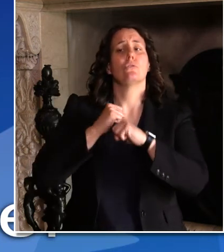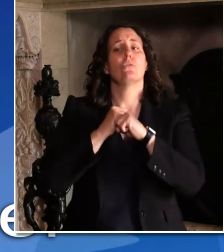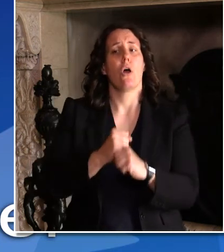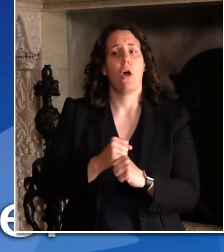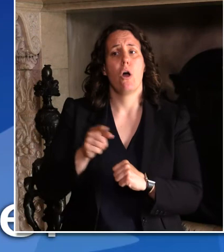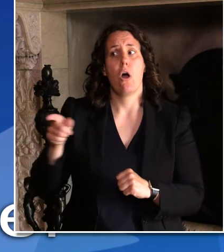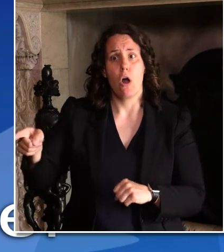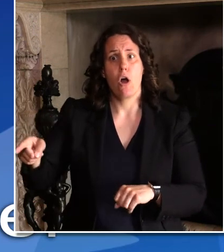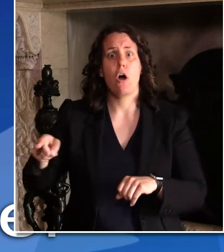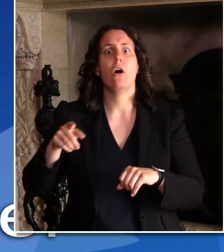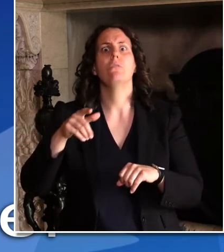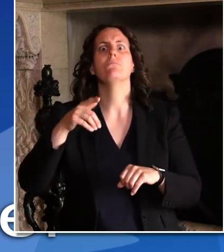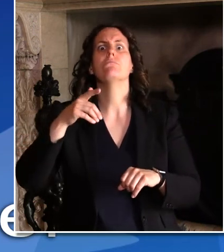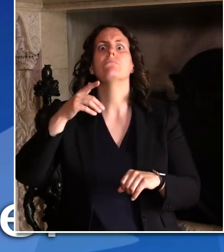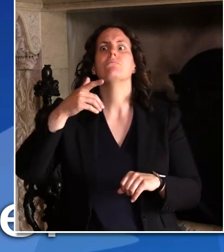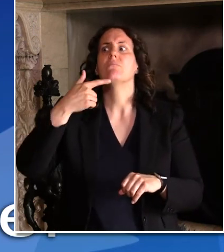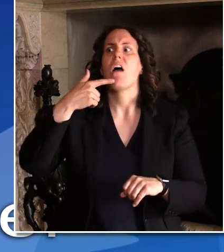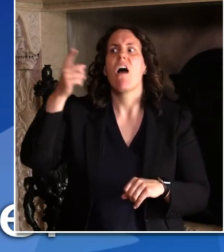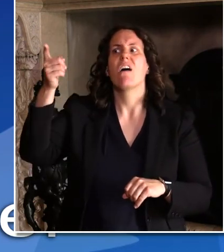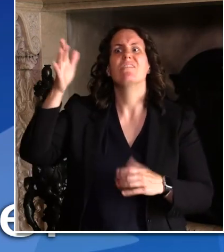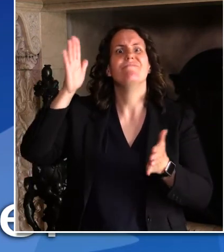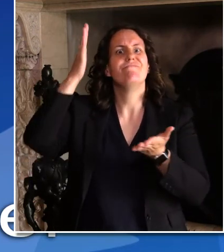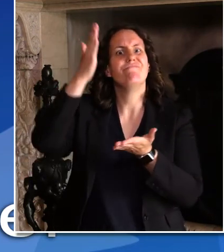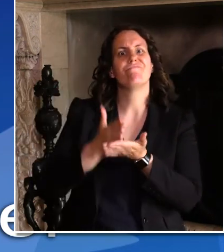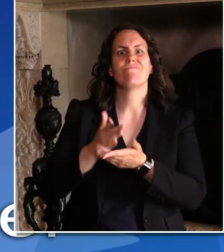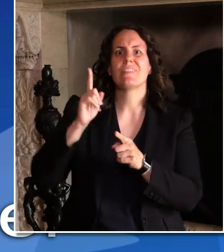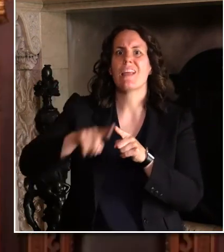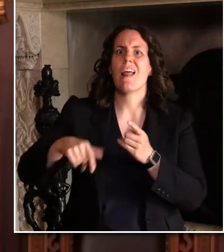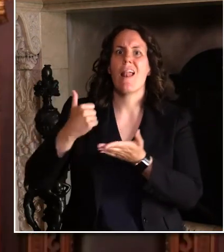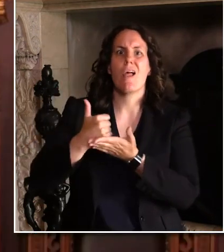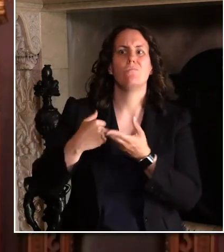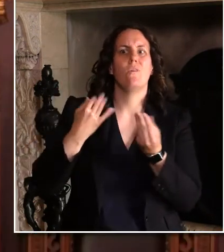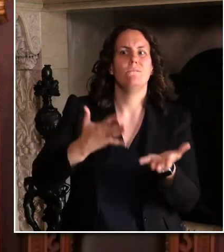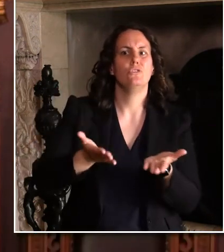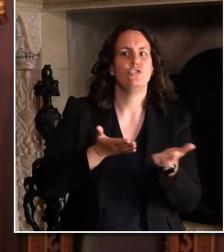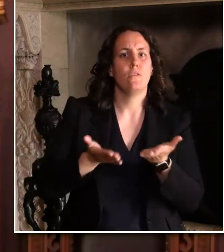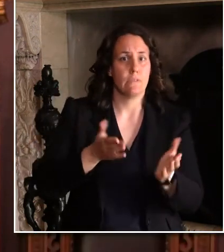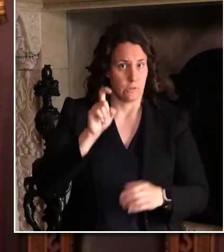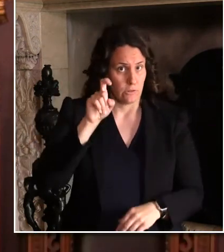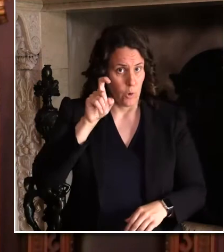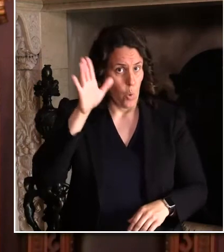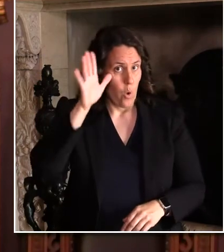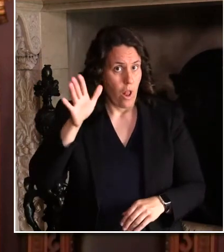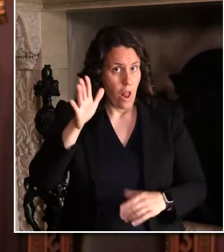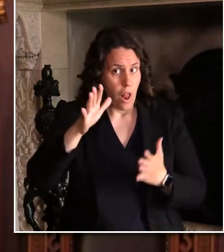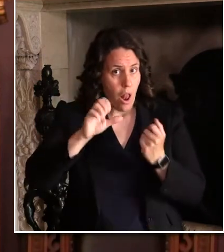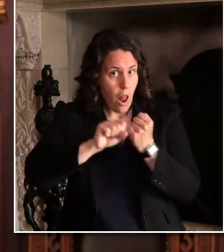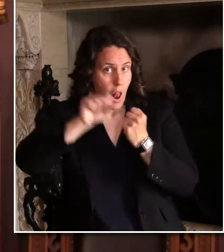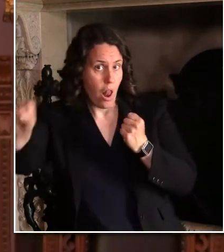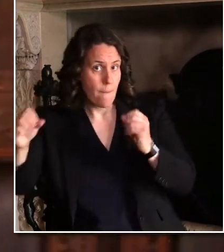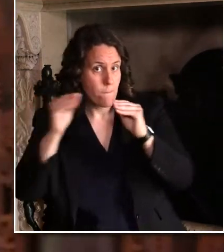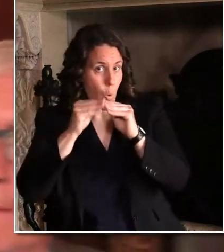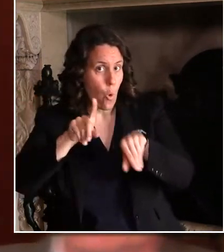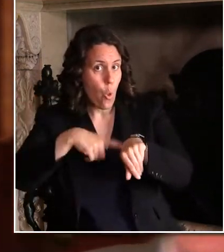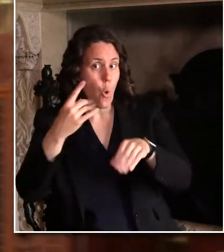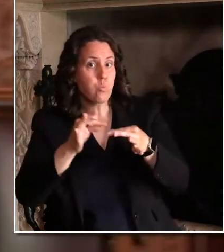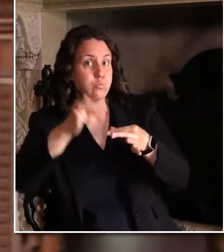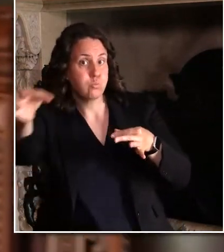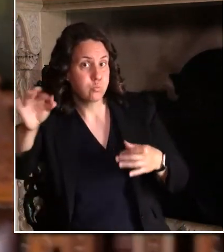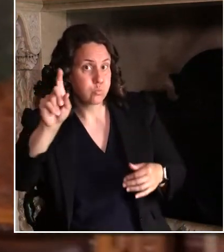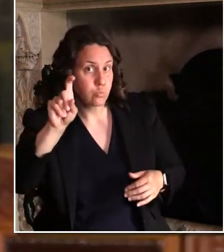on the status of the federal activation extension? I haven't. I can answer that